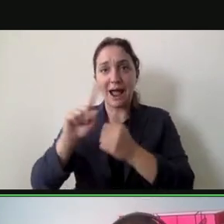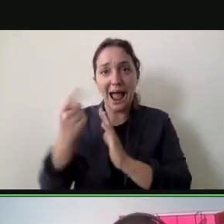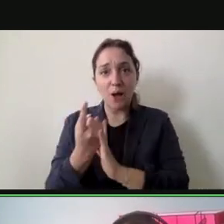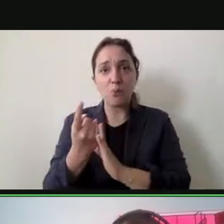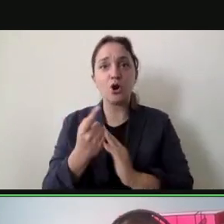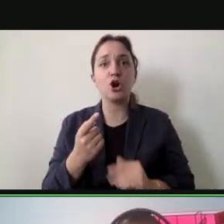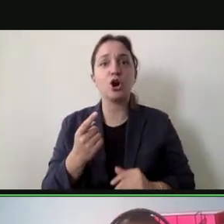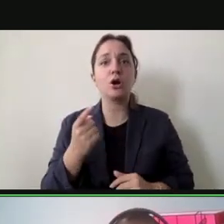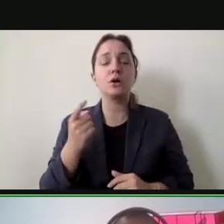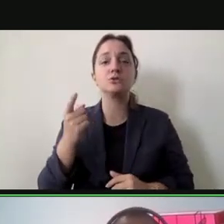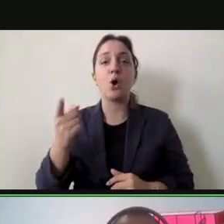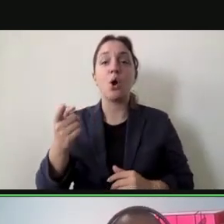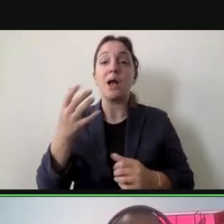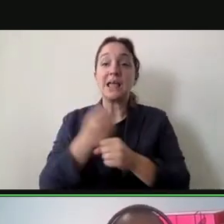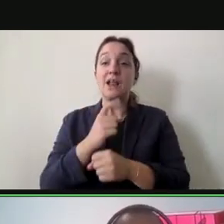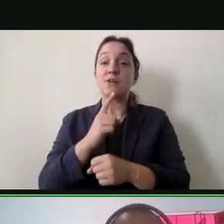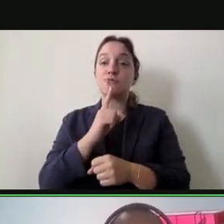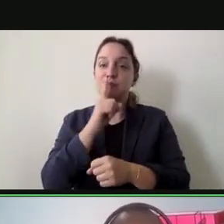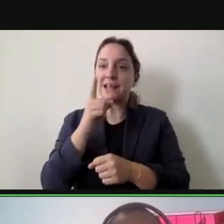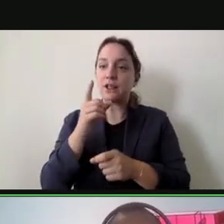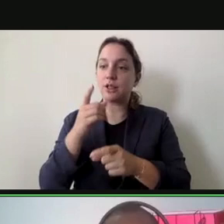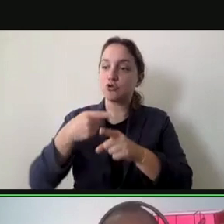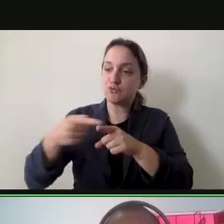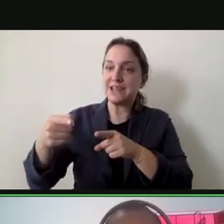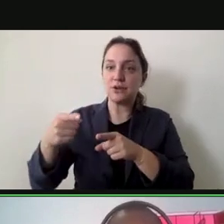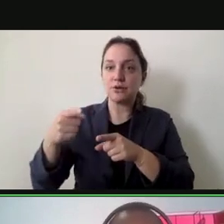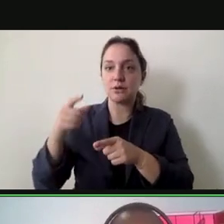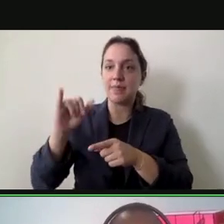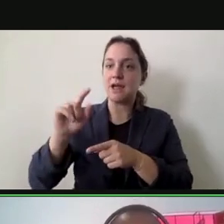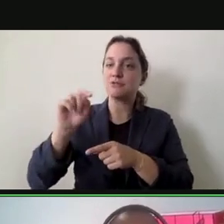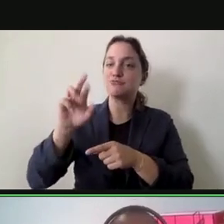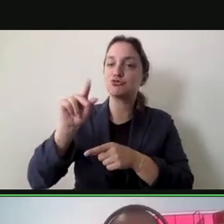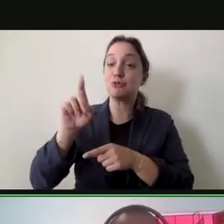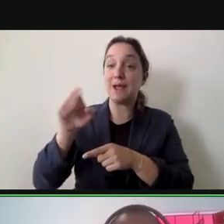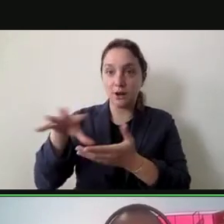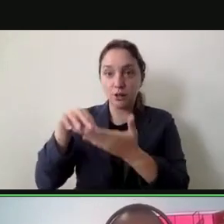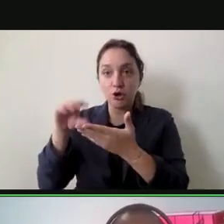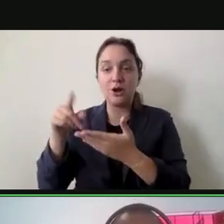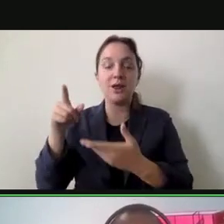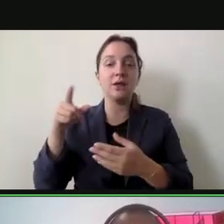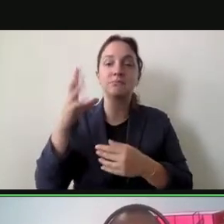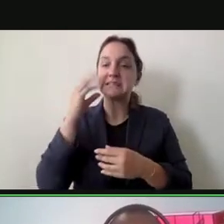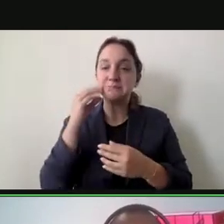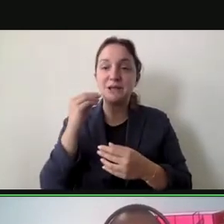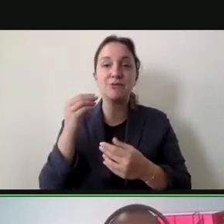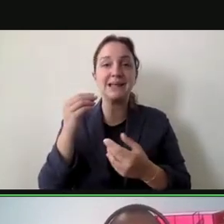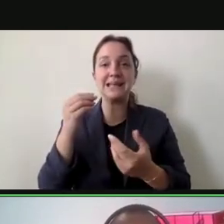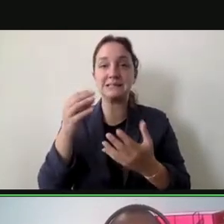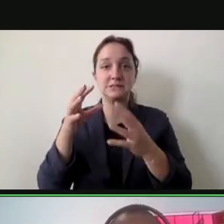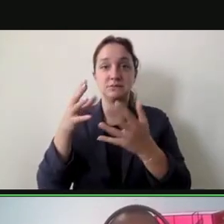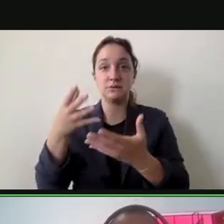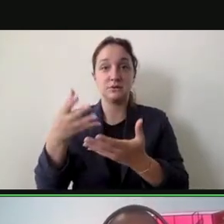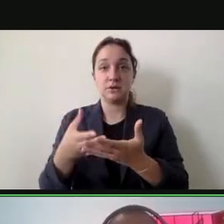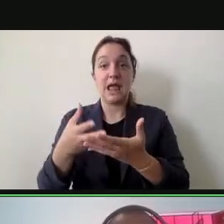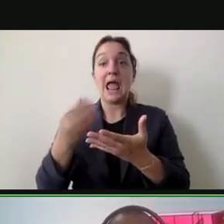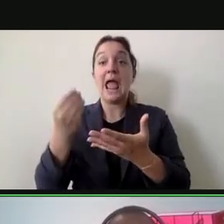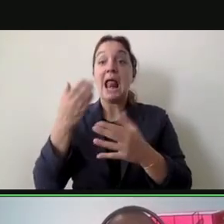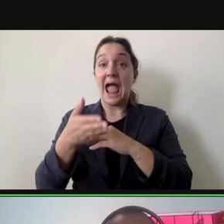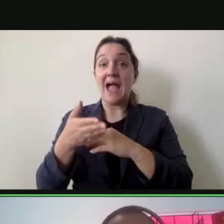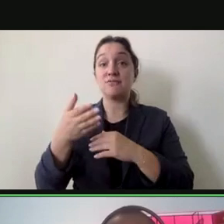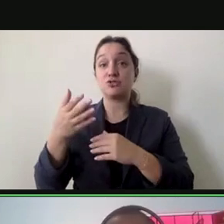families. And then after the program's over, after 12 months of work, they've got resume, they got experience, and they can go get